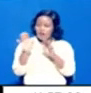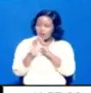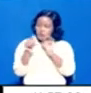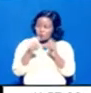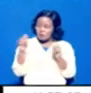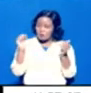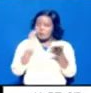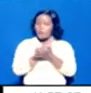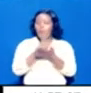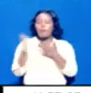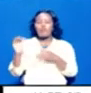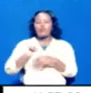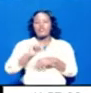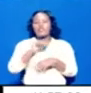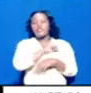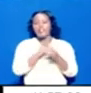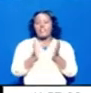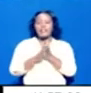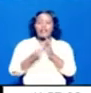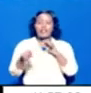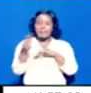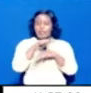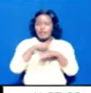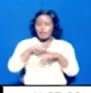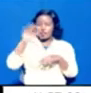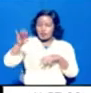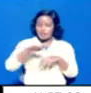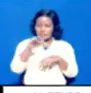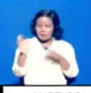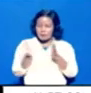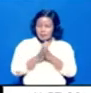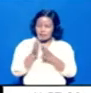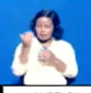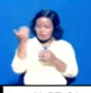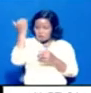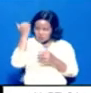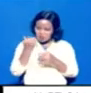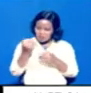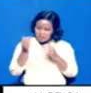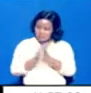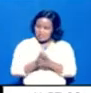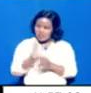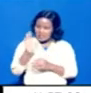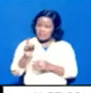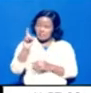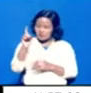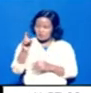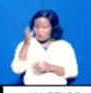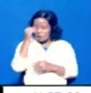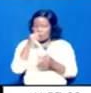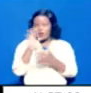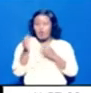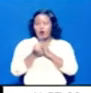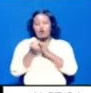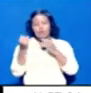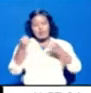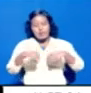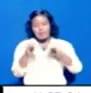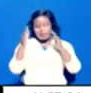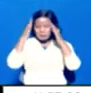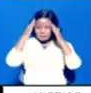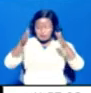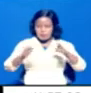oversight arm of government and the judiciary and the executive, because we are all trying to look at the issues that have